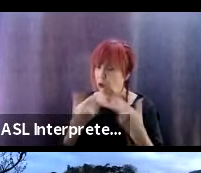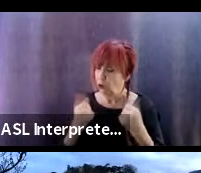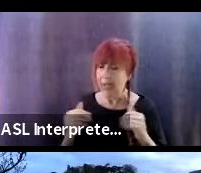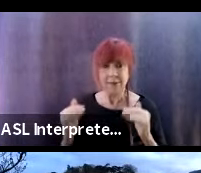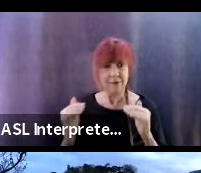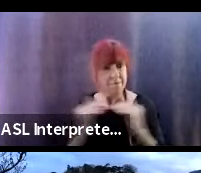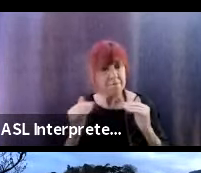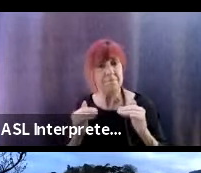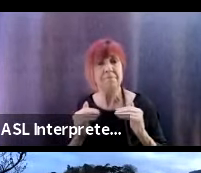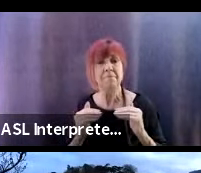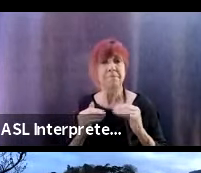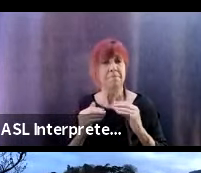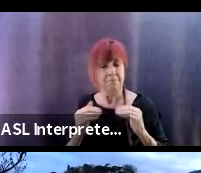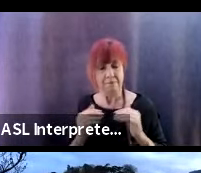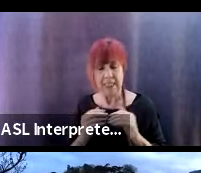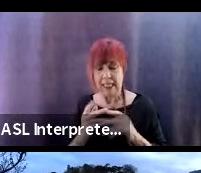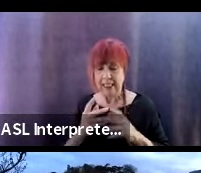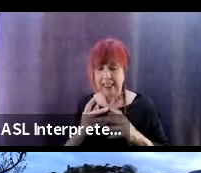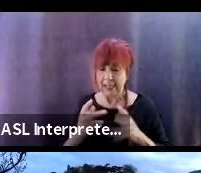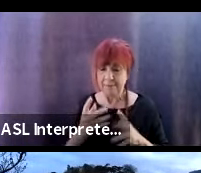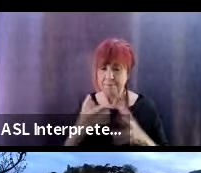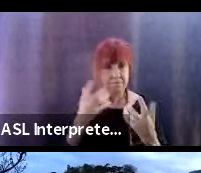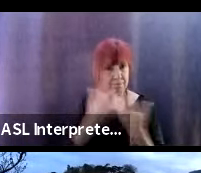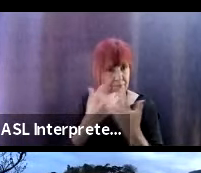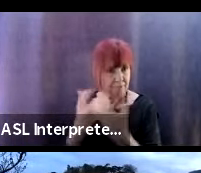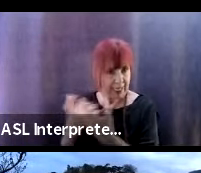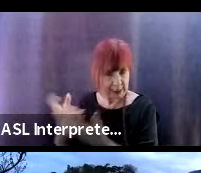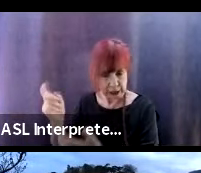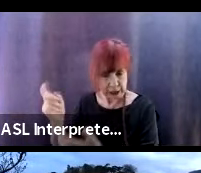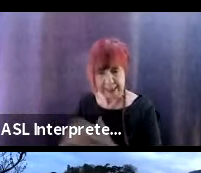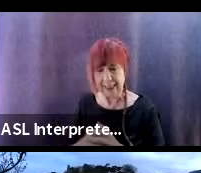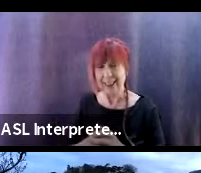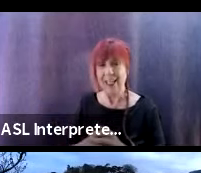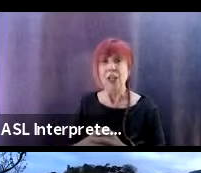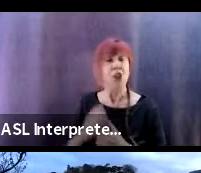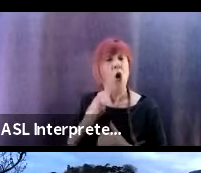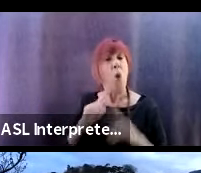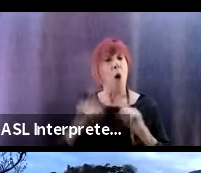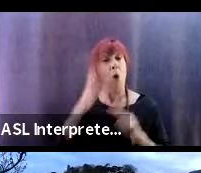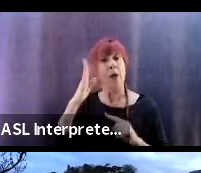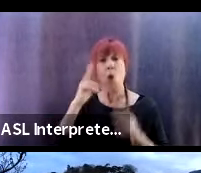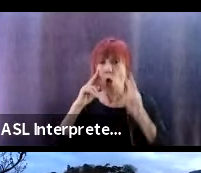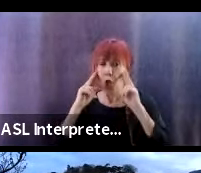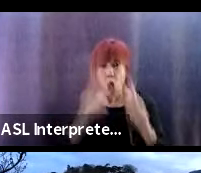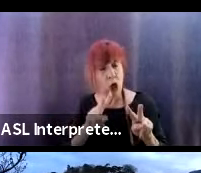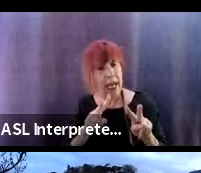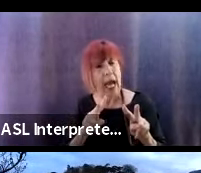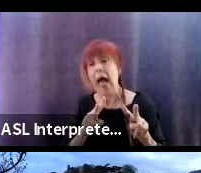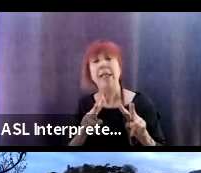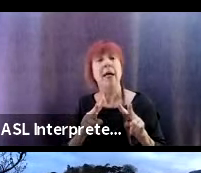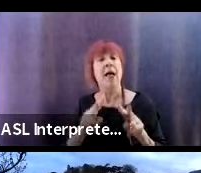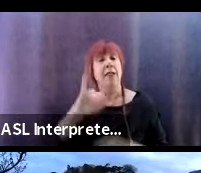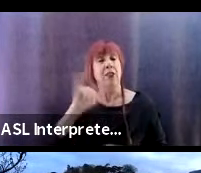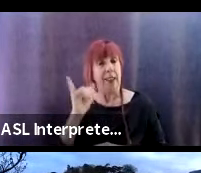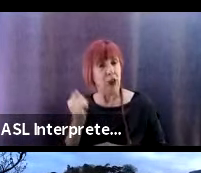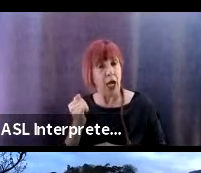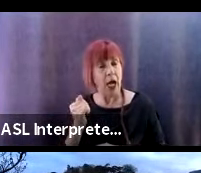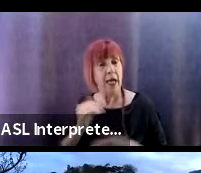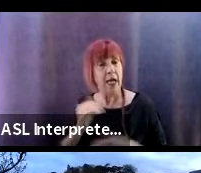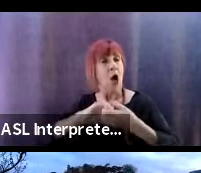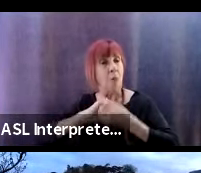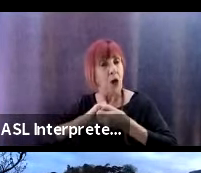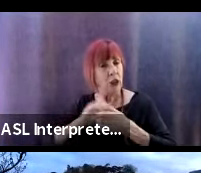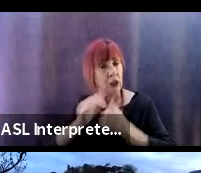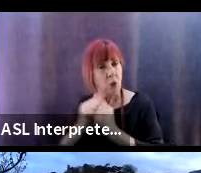more of the actual numbers very soon about, what that partnership with Merck is and how that's going to increase. But in the short term, it's true. I think it's